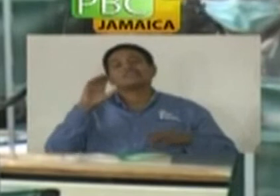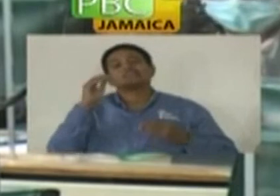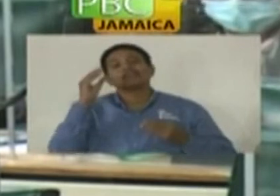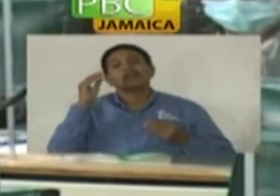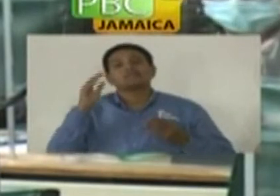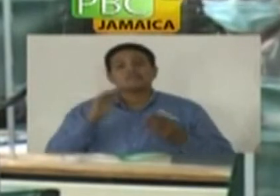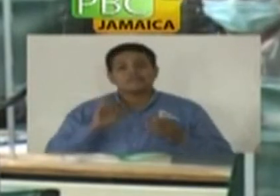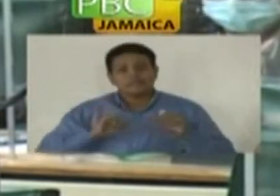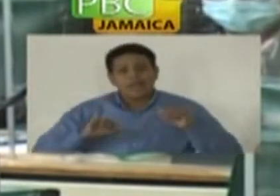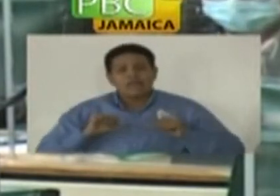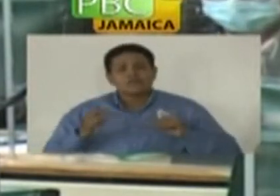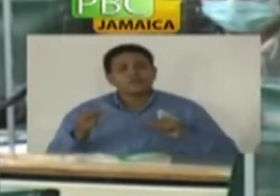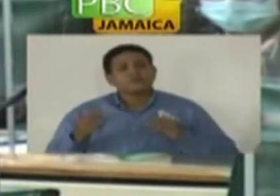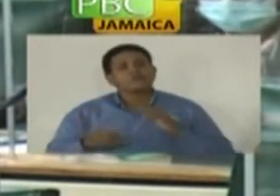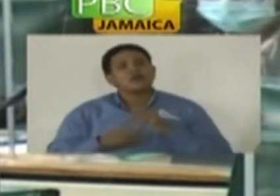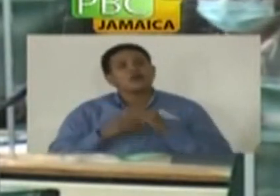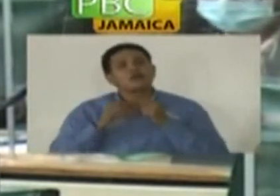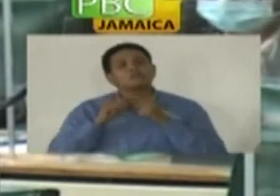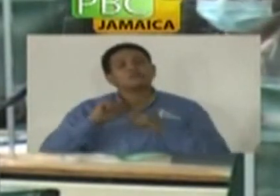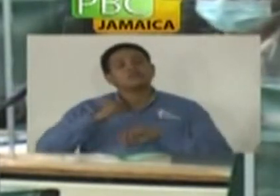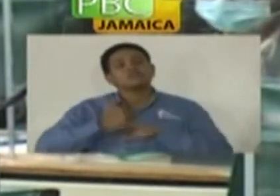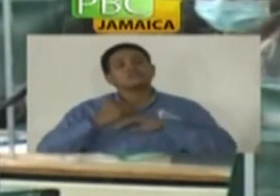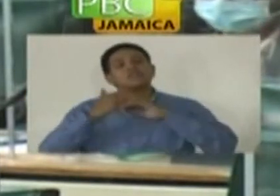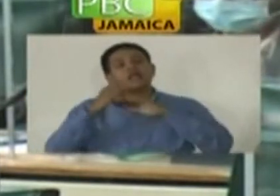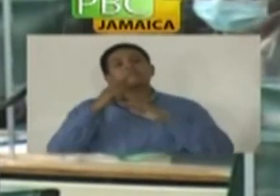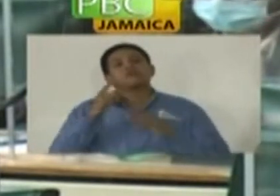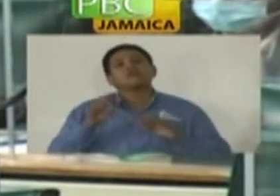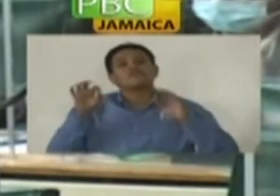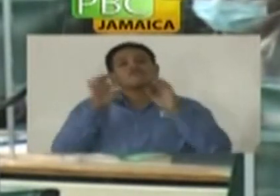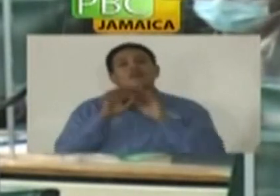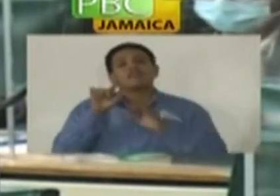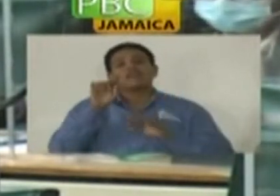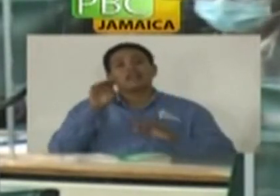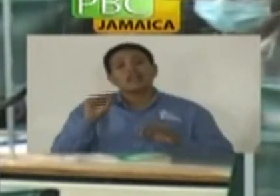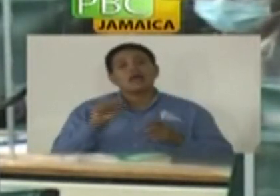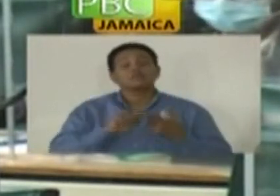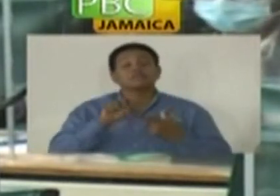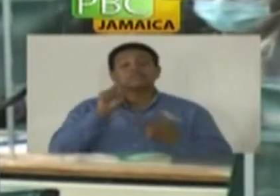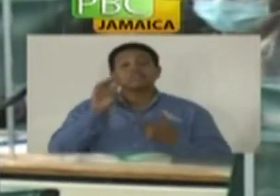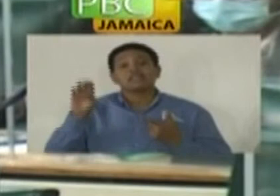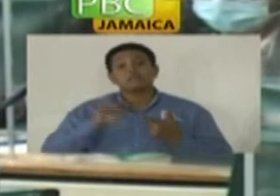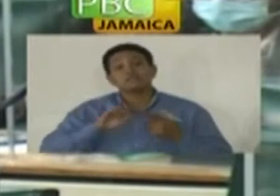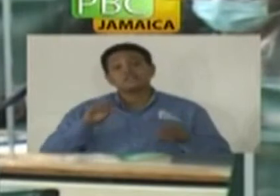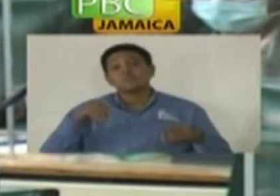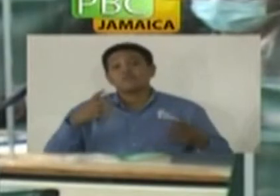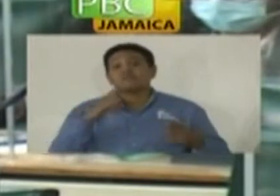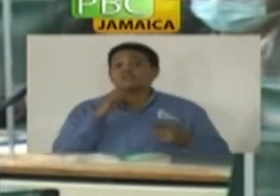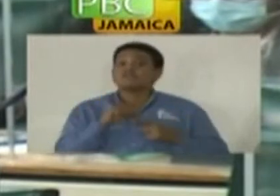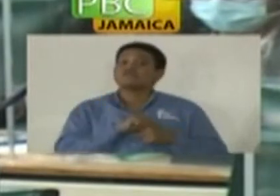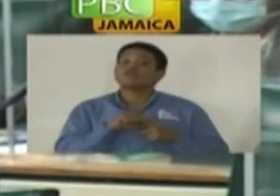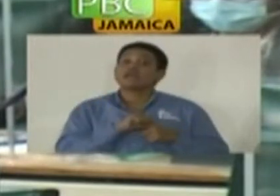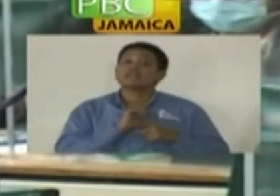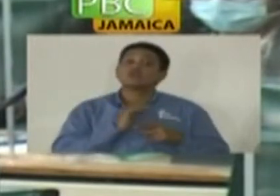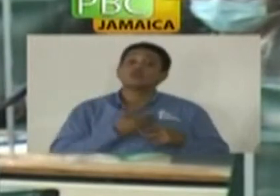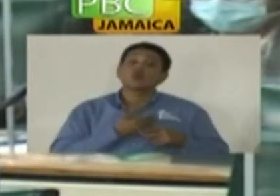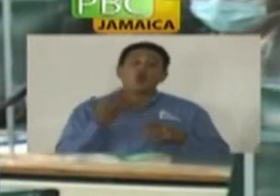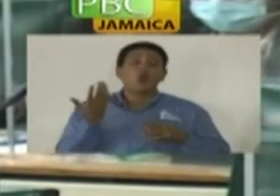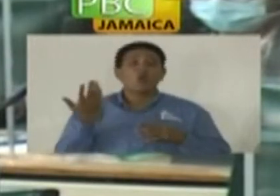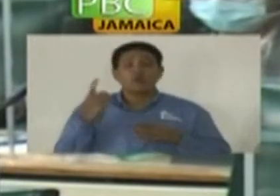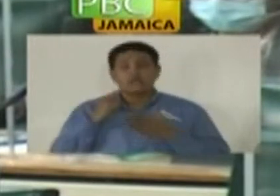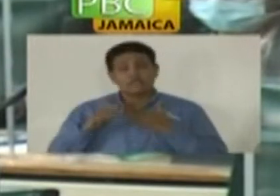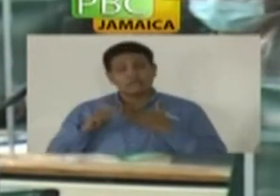have continued to do, the establishment of the relevant labs, the database, the provision of training to our detectives and